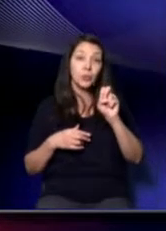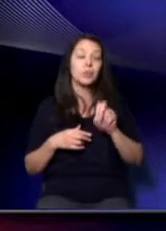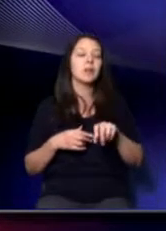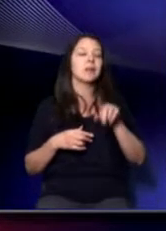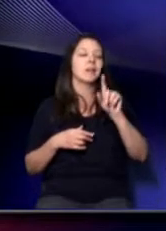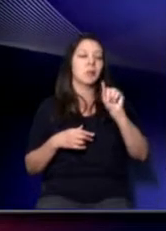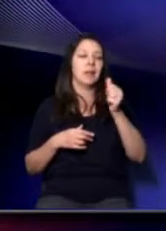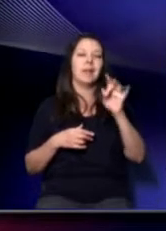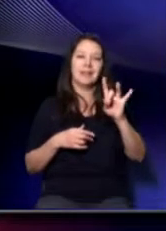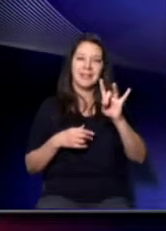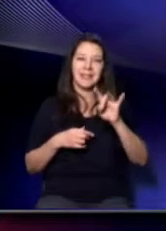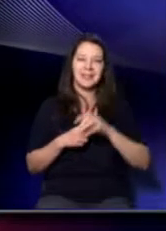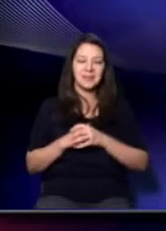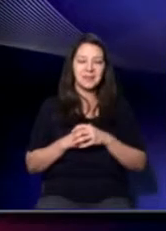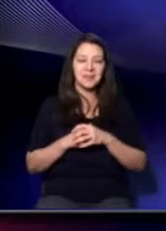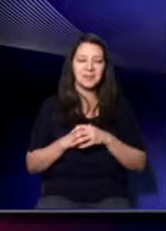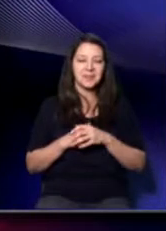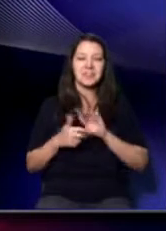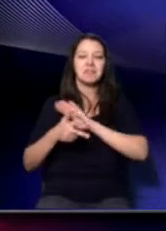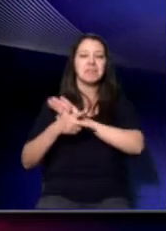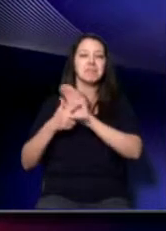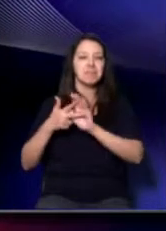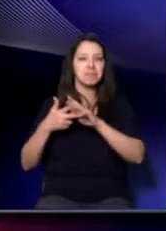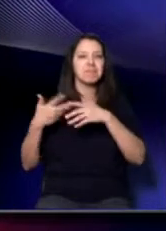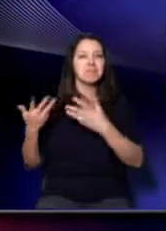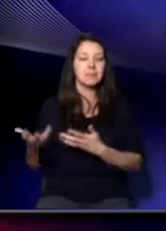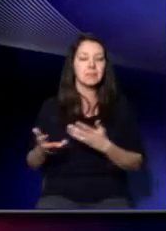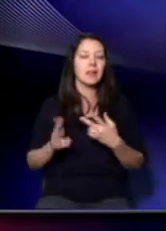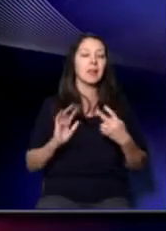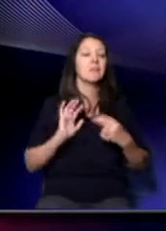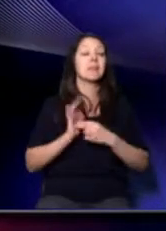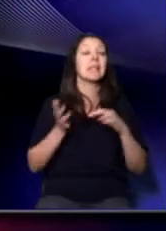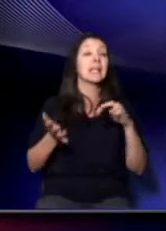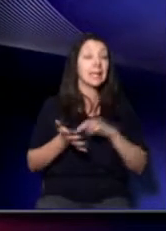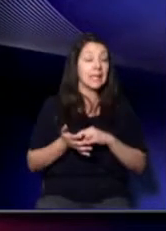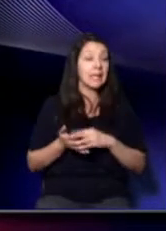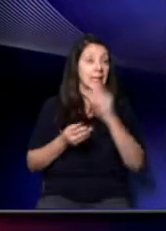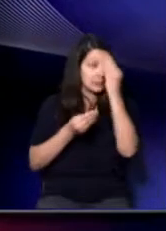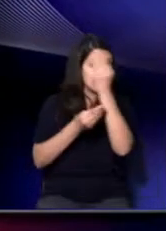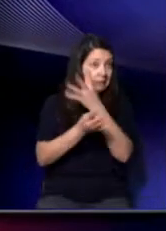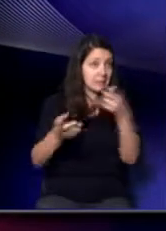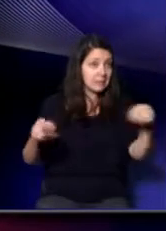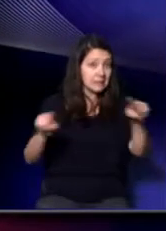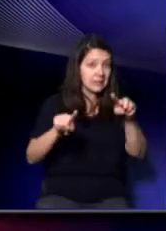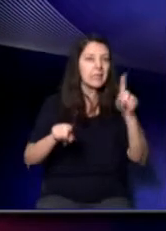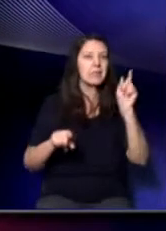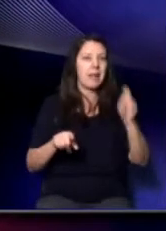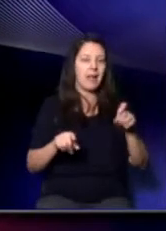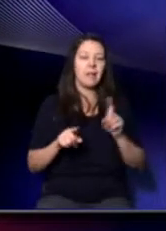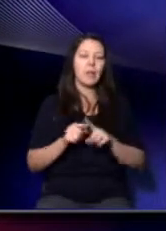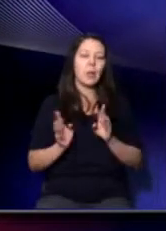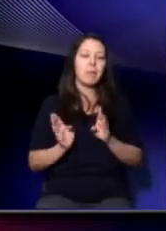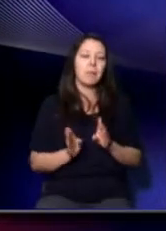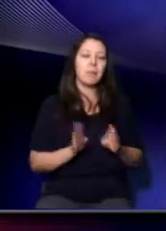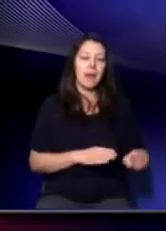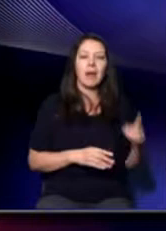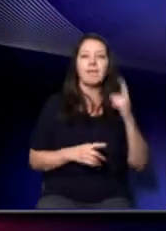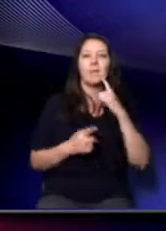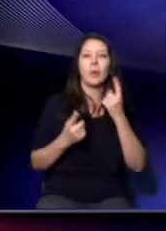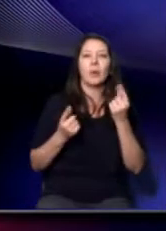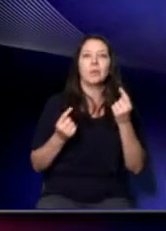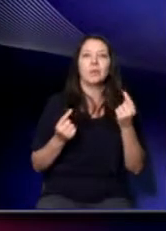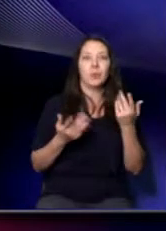2018. So that means we need to prepare a succession plan.